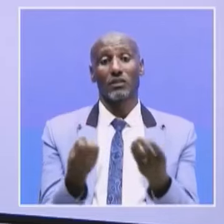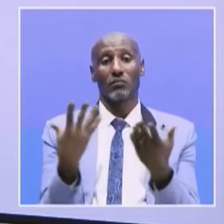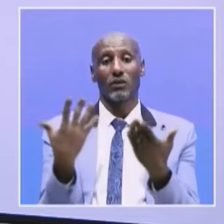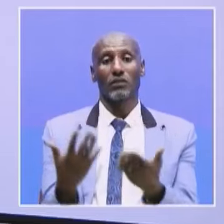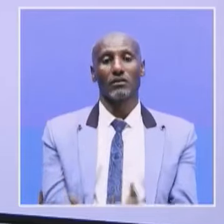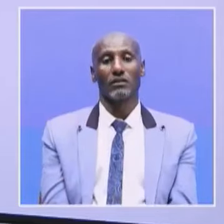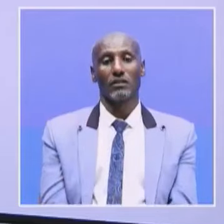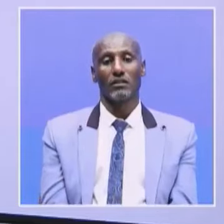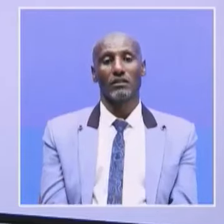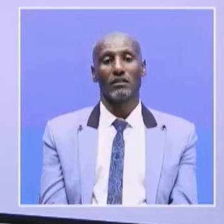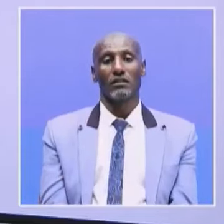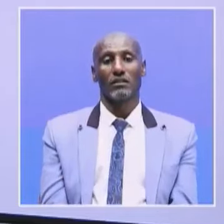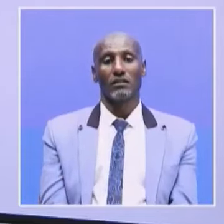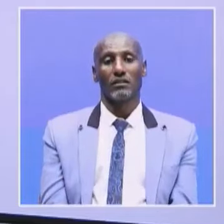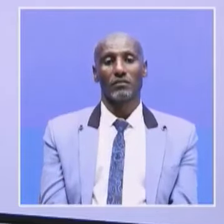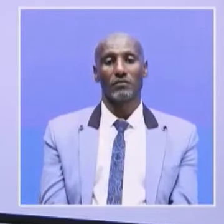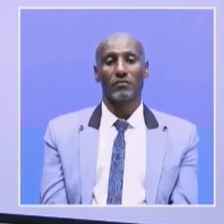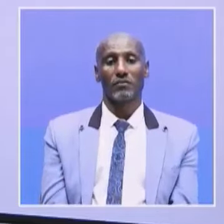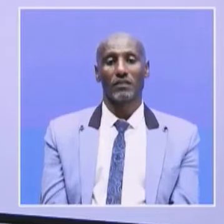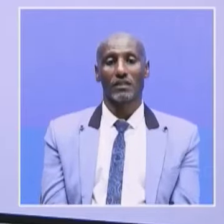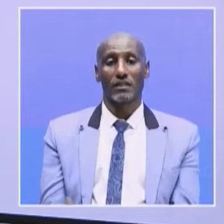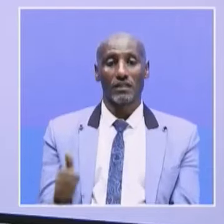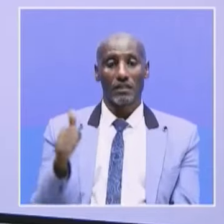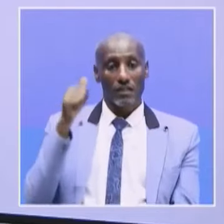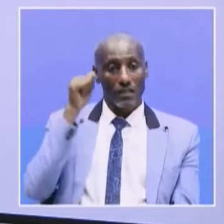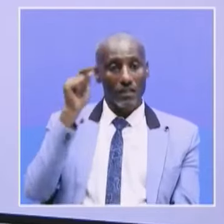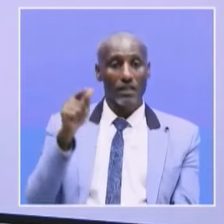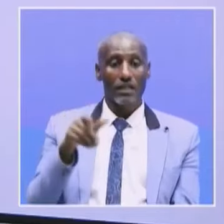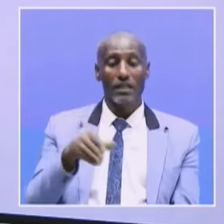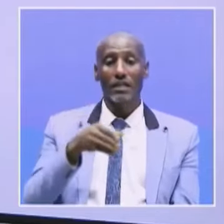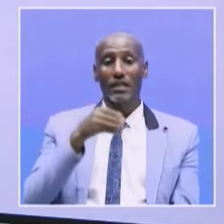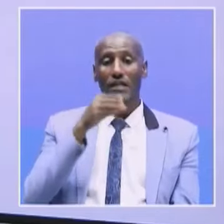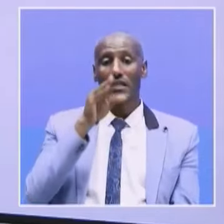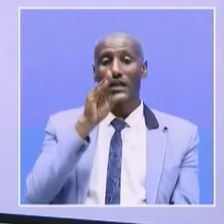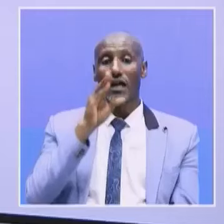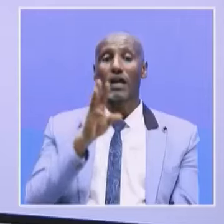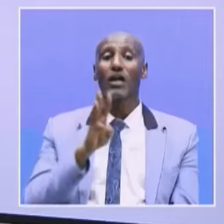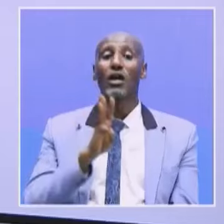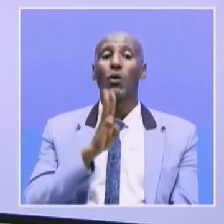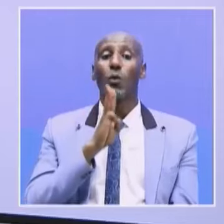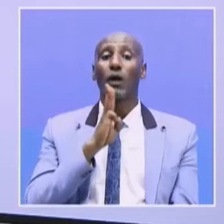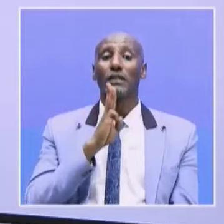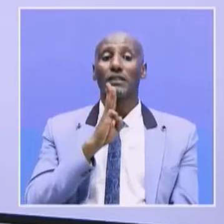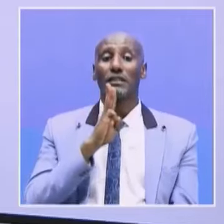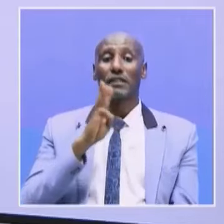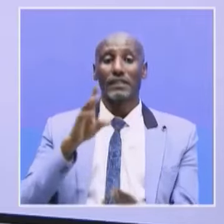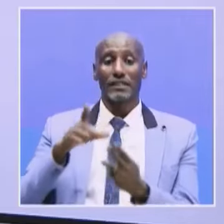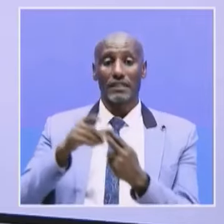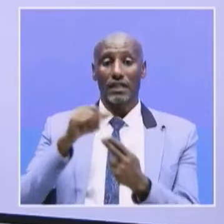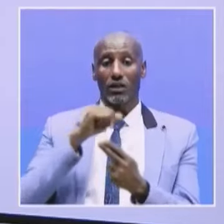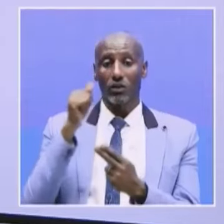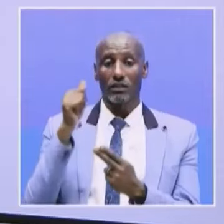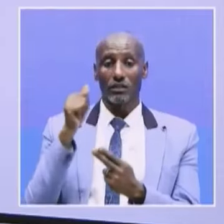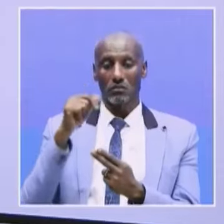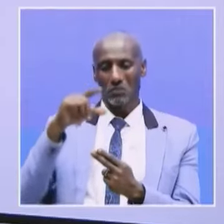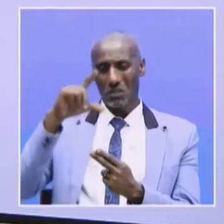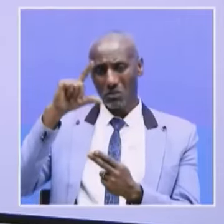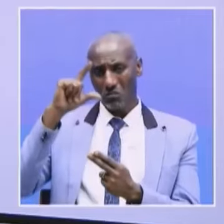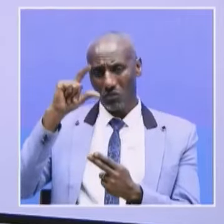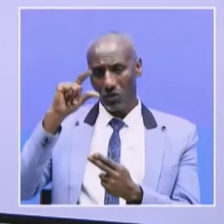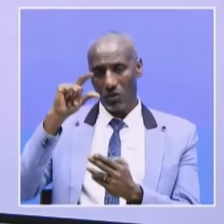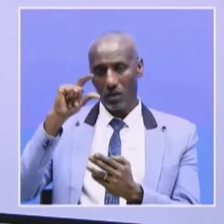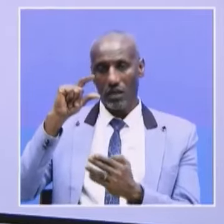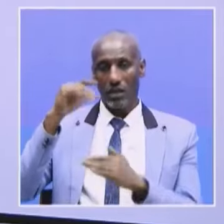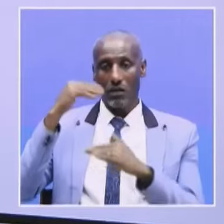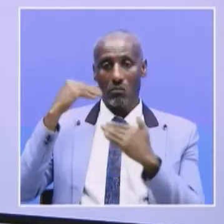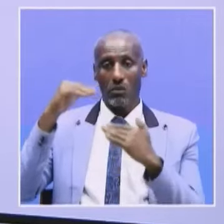amount of them to show that. He drank blank water in the game. Water is uncountable noun and he drinks small amount of